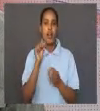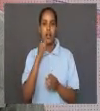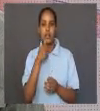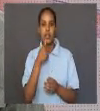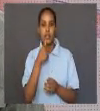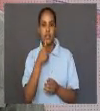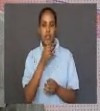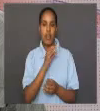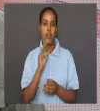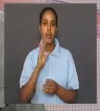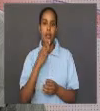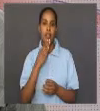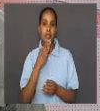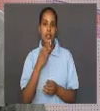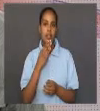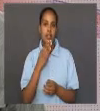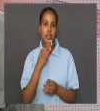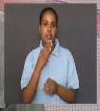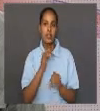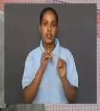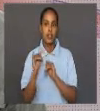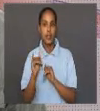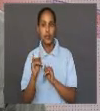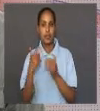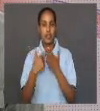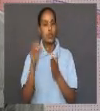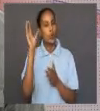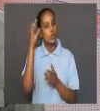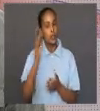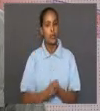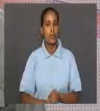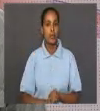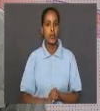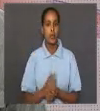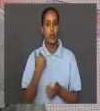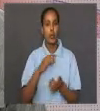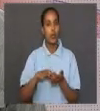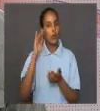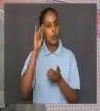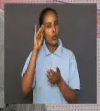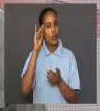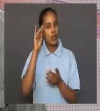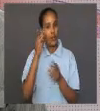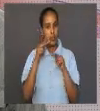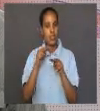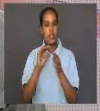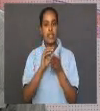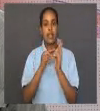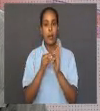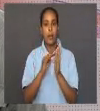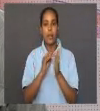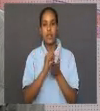acid and base in terms of this concept, and we will look at some